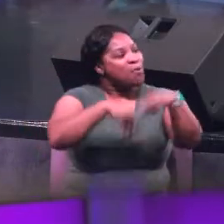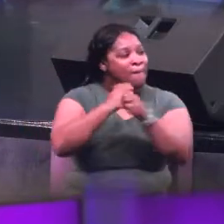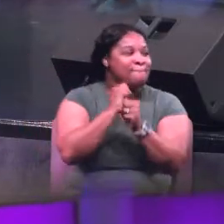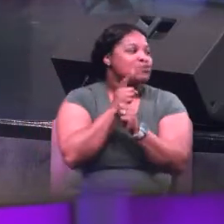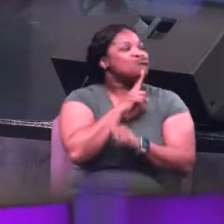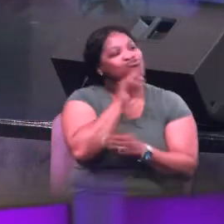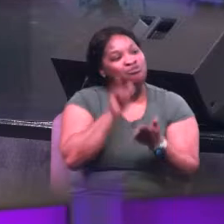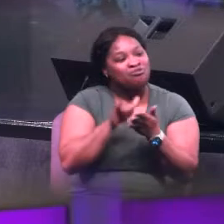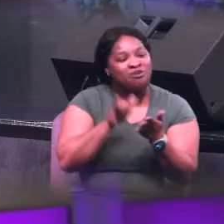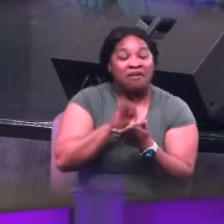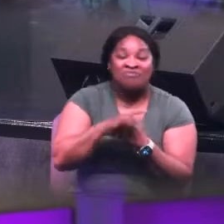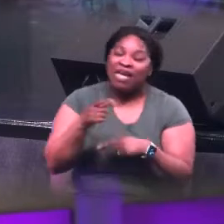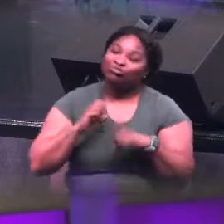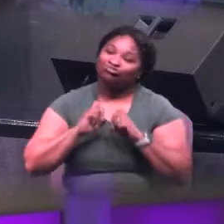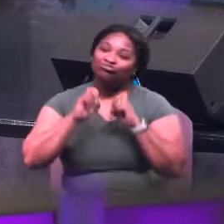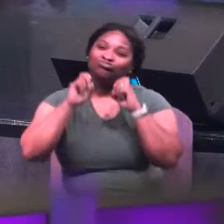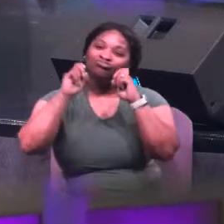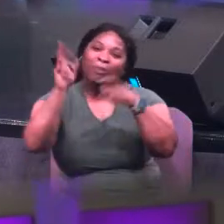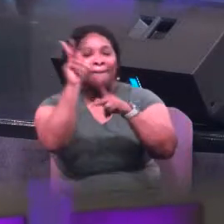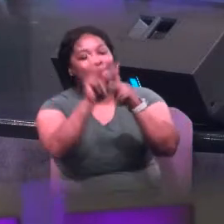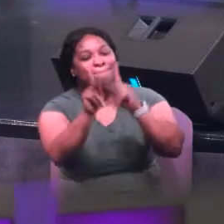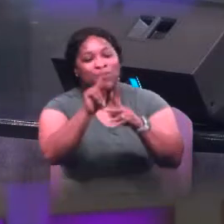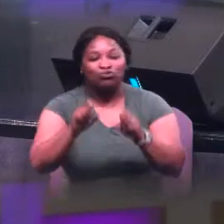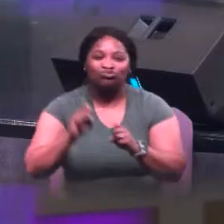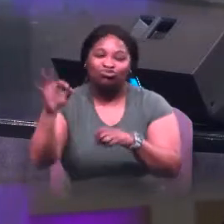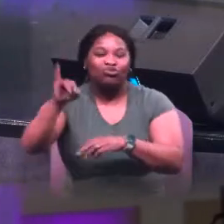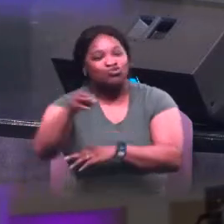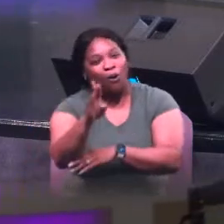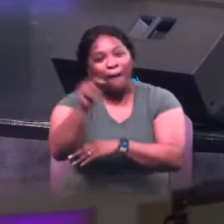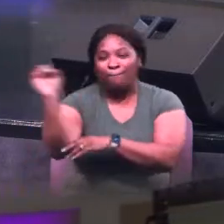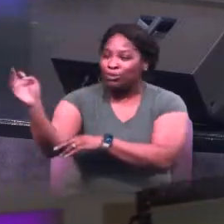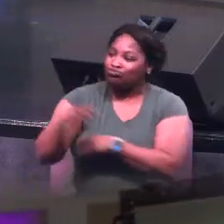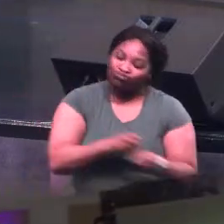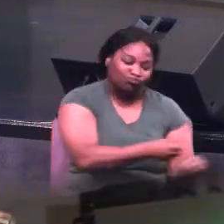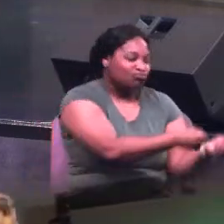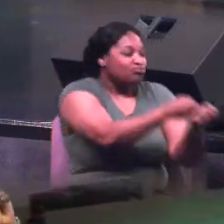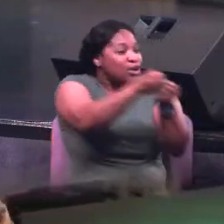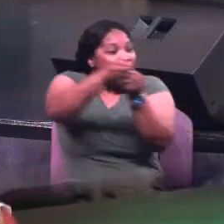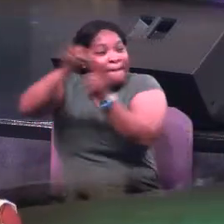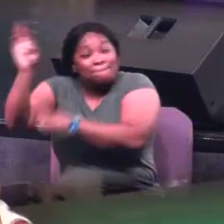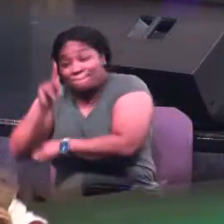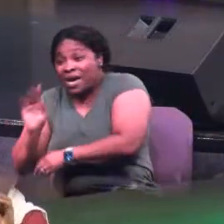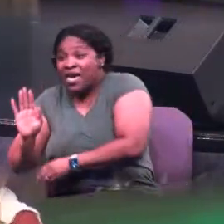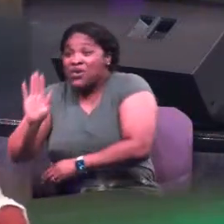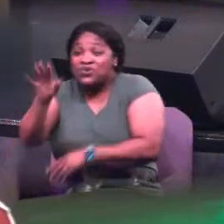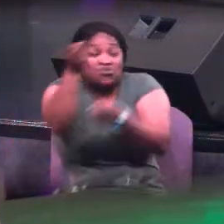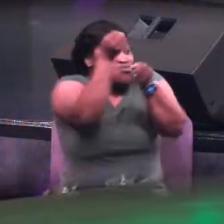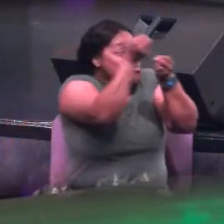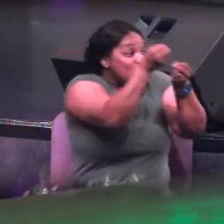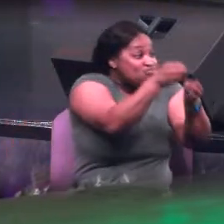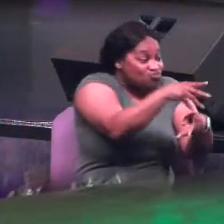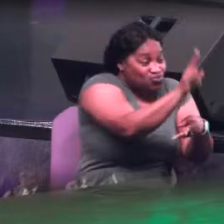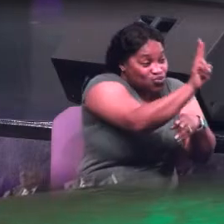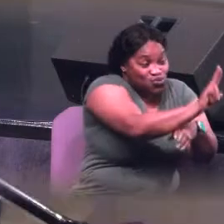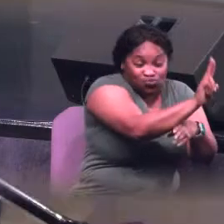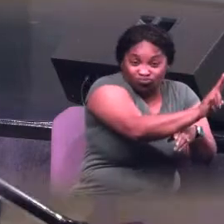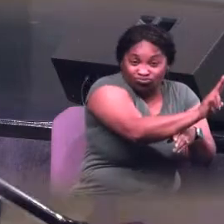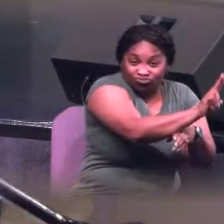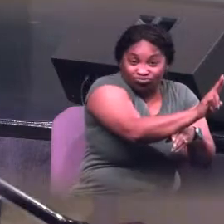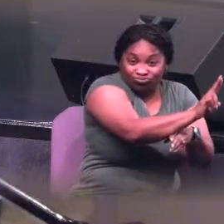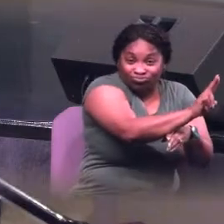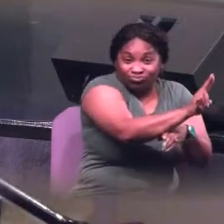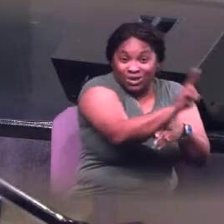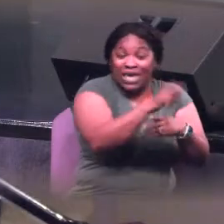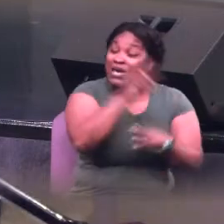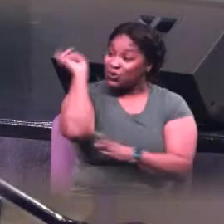sure that I assign somebody to come and bring back what you let me use. Do I